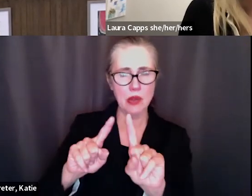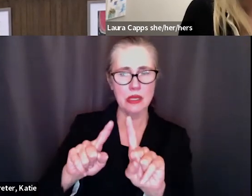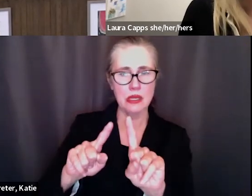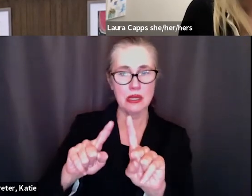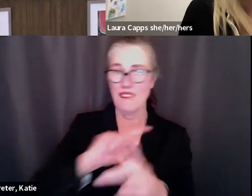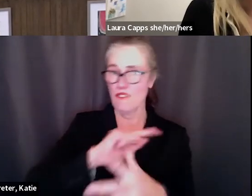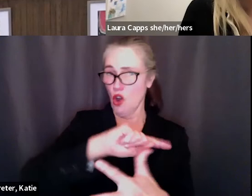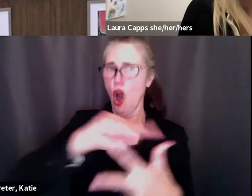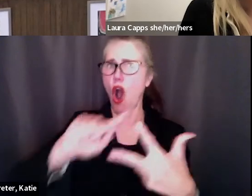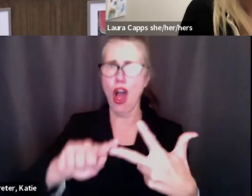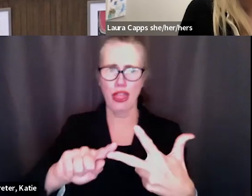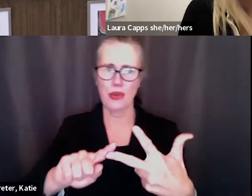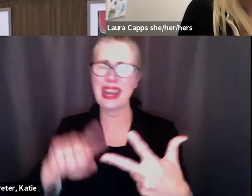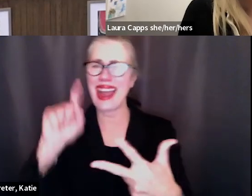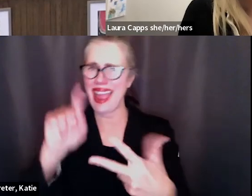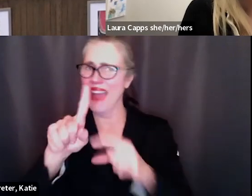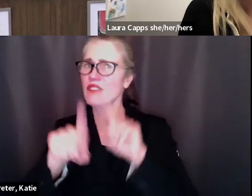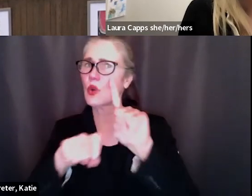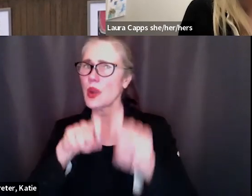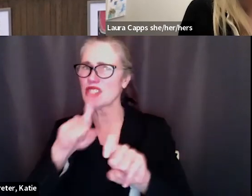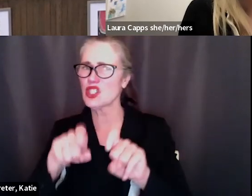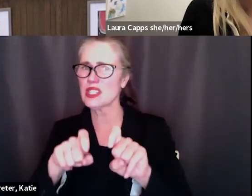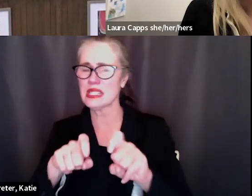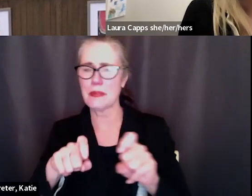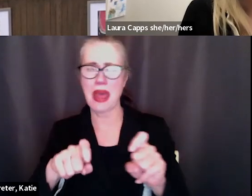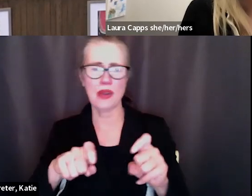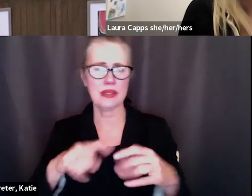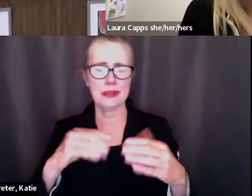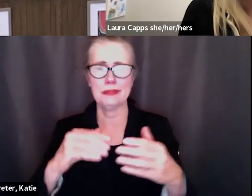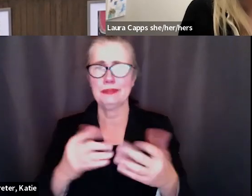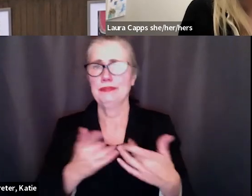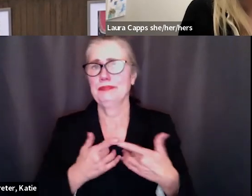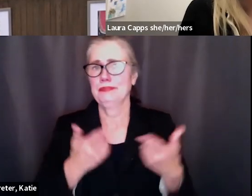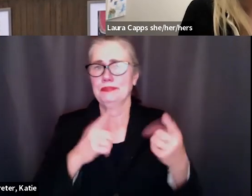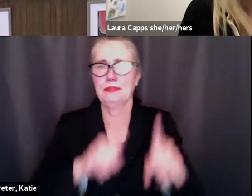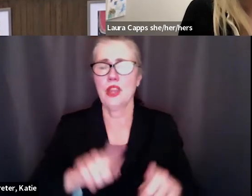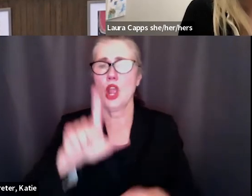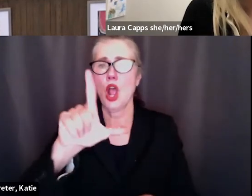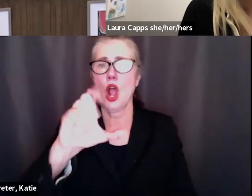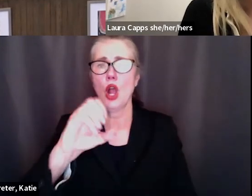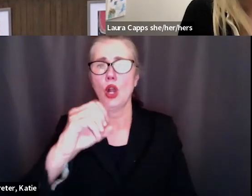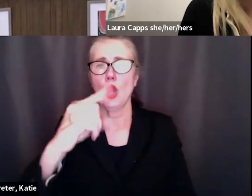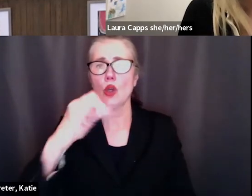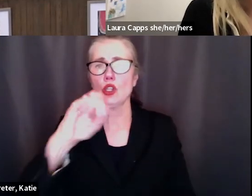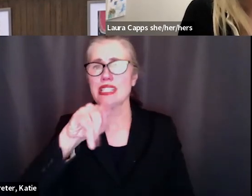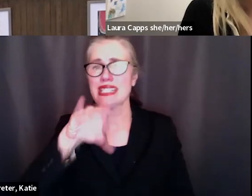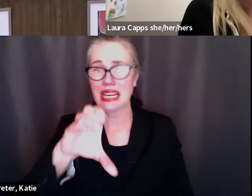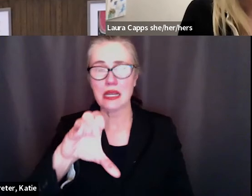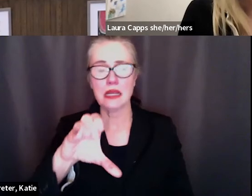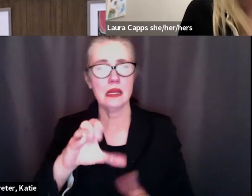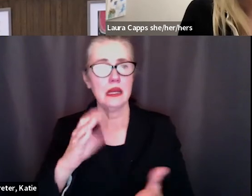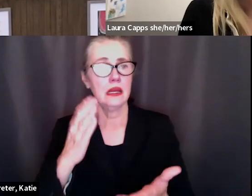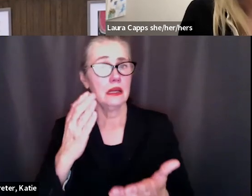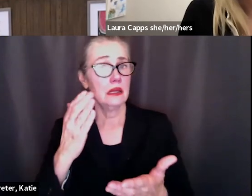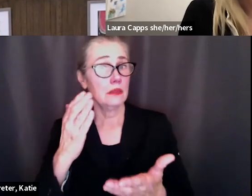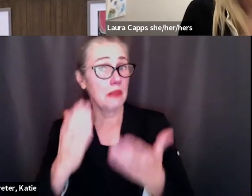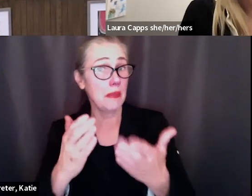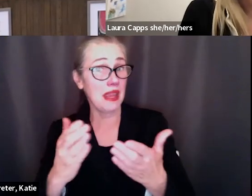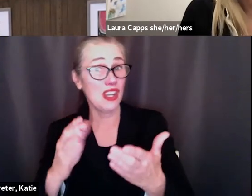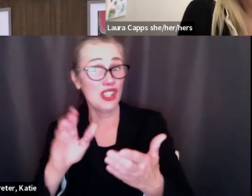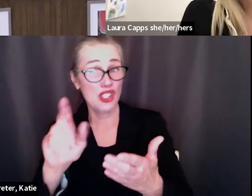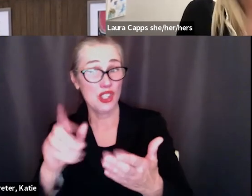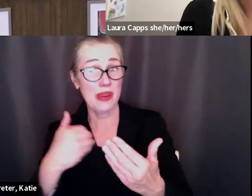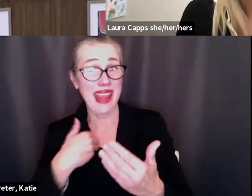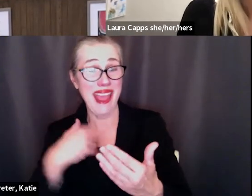maps so i'm just wondering would it hurt us to have a 7 trustee map in our consideration for the next